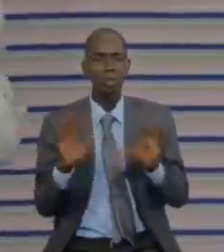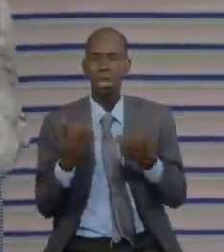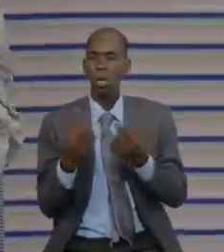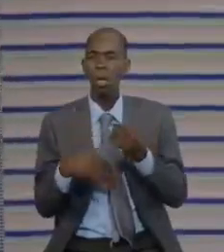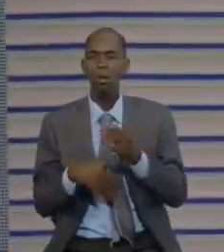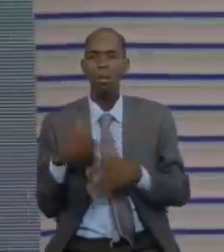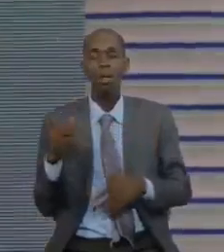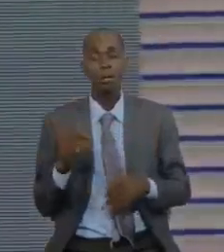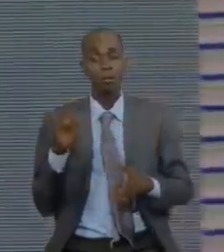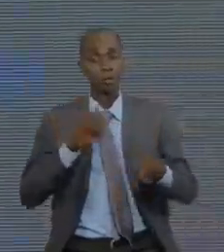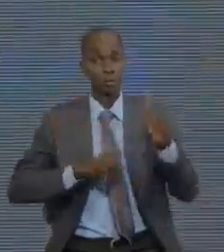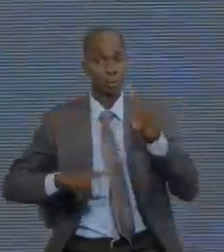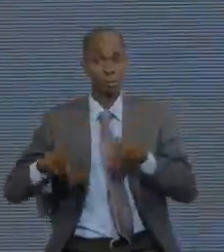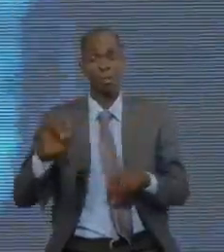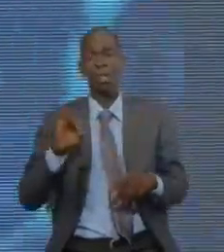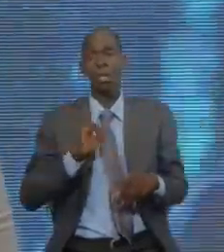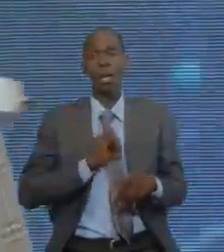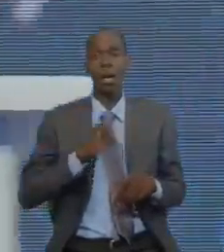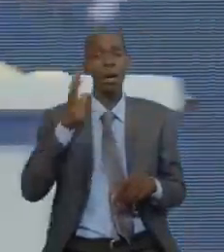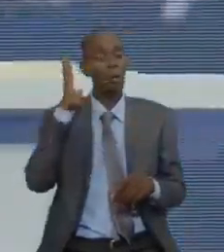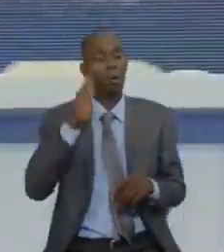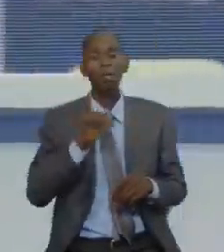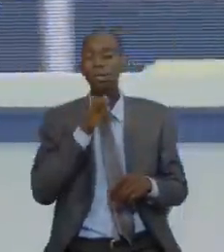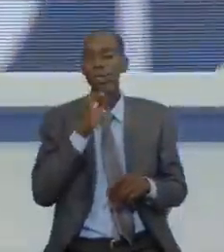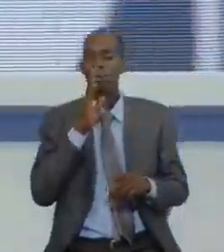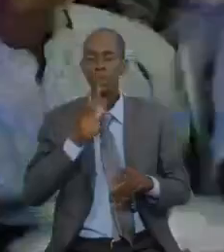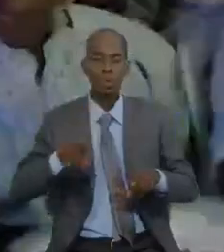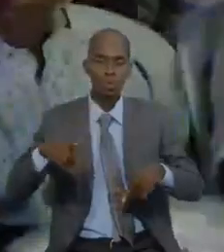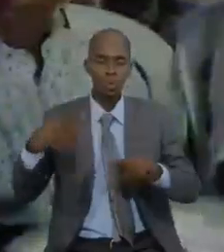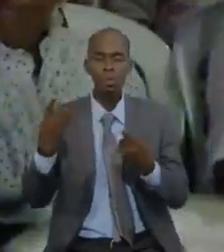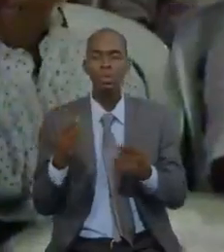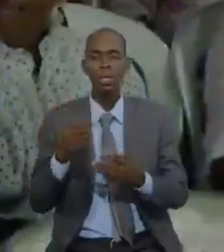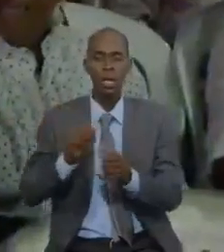not be going back with urinary problem anymore from tonight.